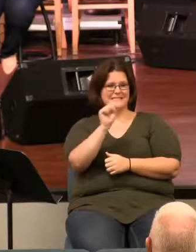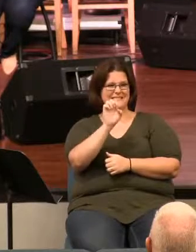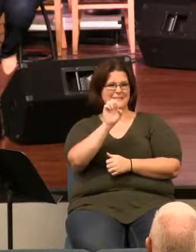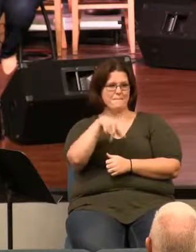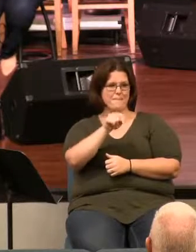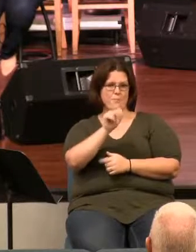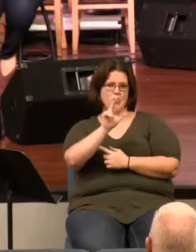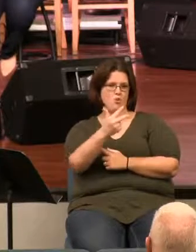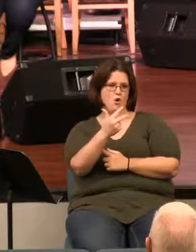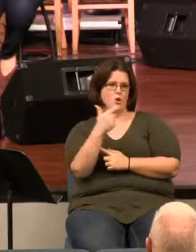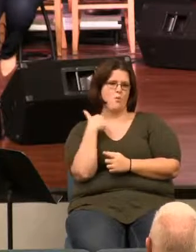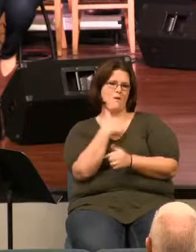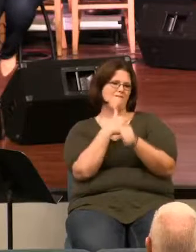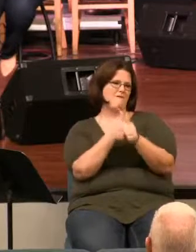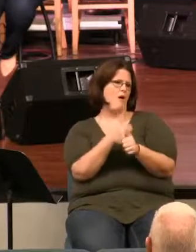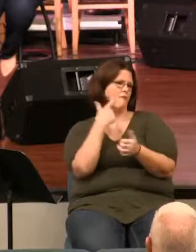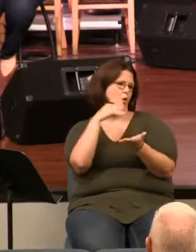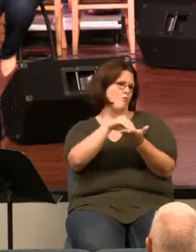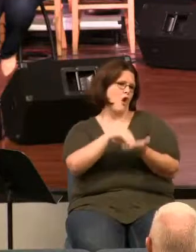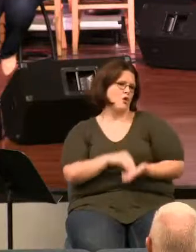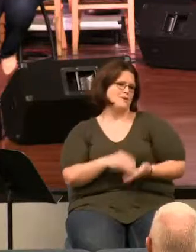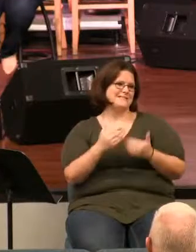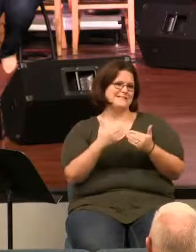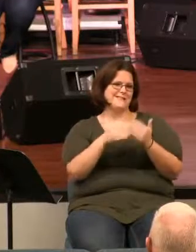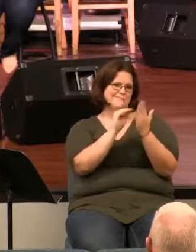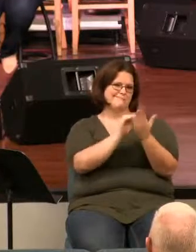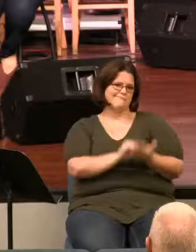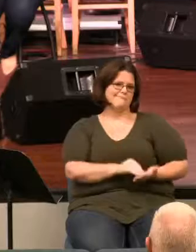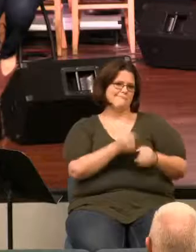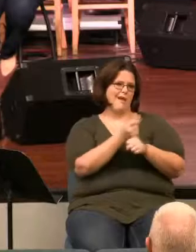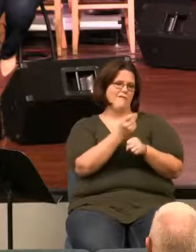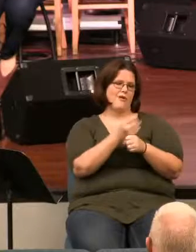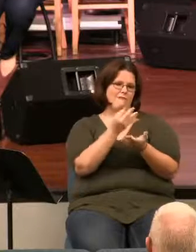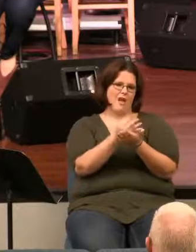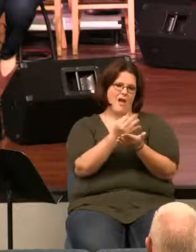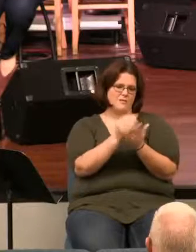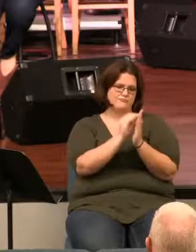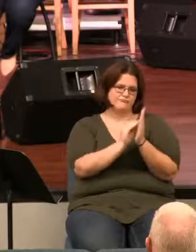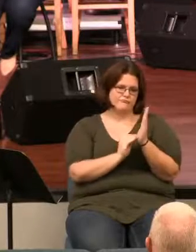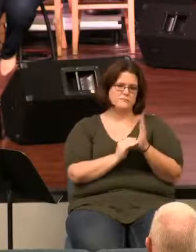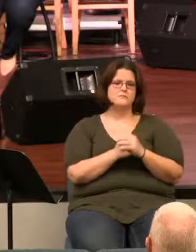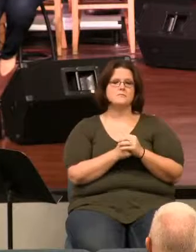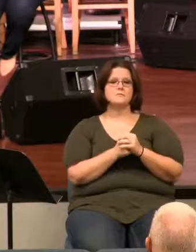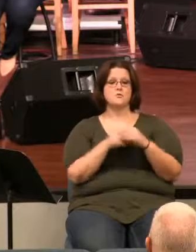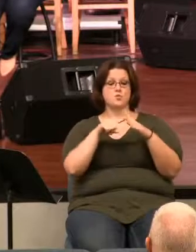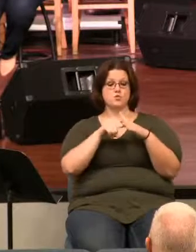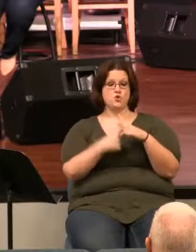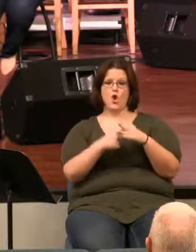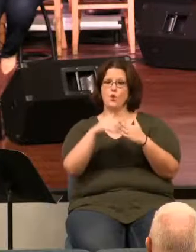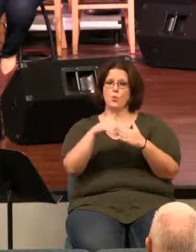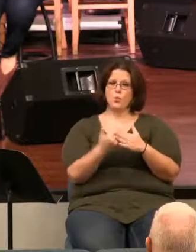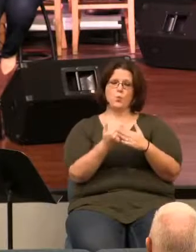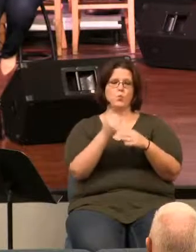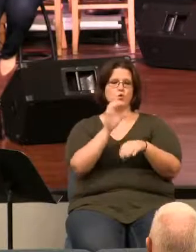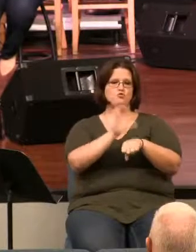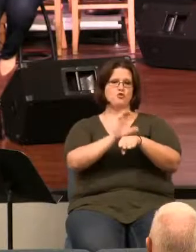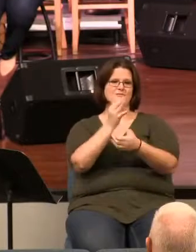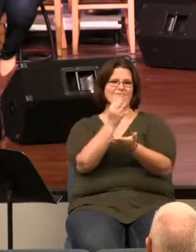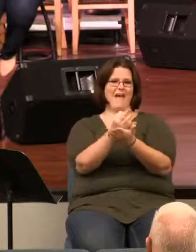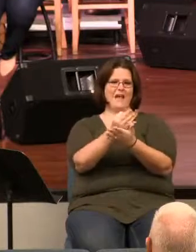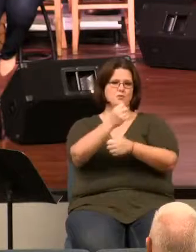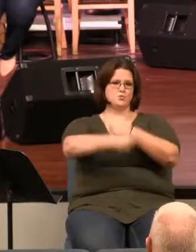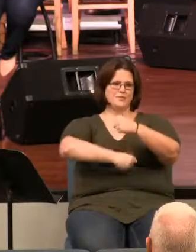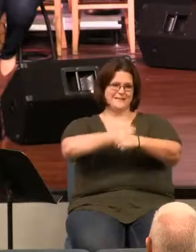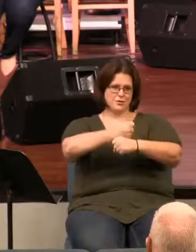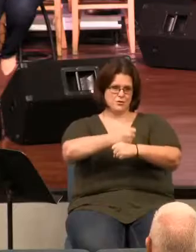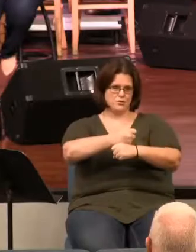lot of reasons we do that for record purposes and so forth. But so we're starting a new church year starting next Sunday as far as financially.